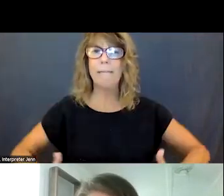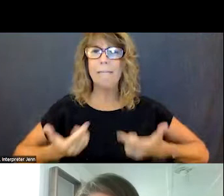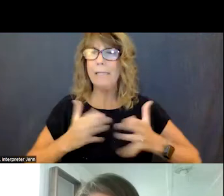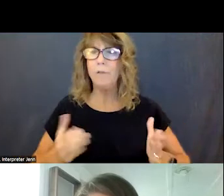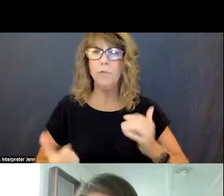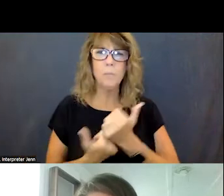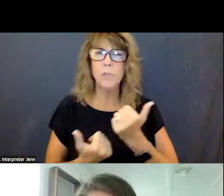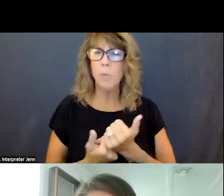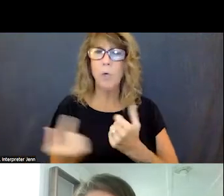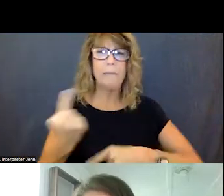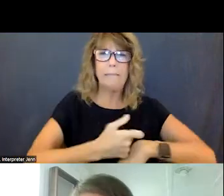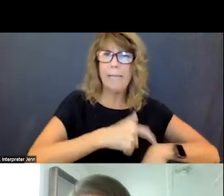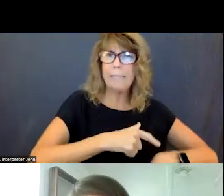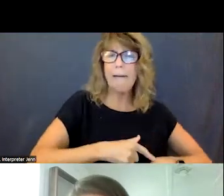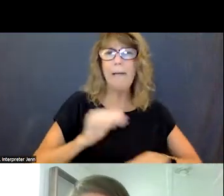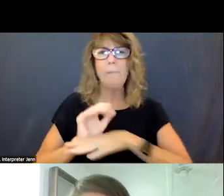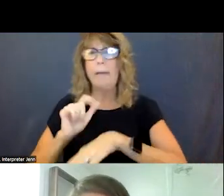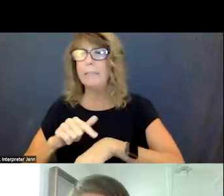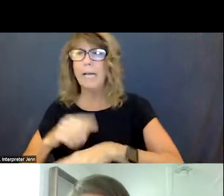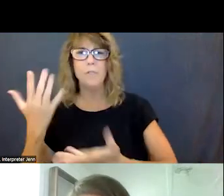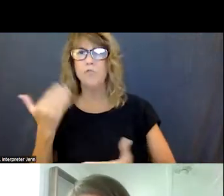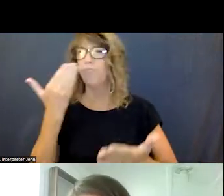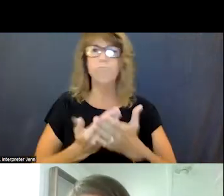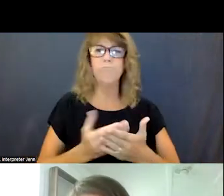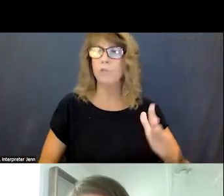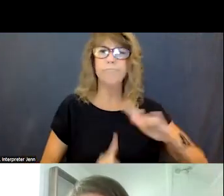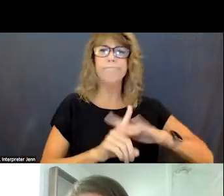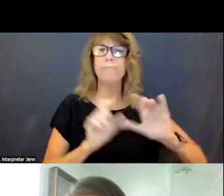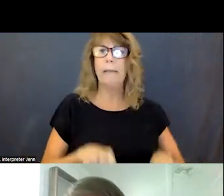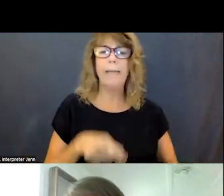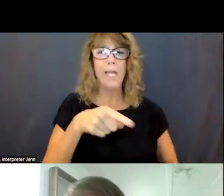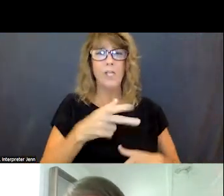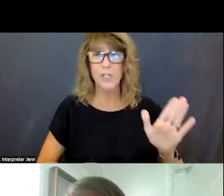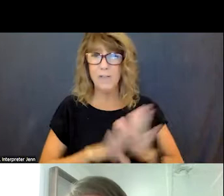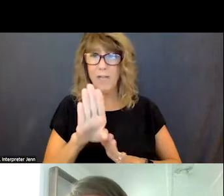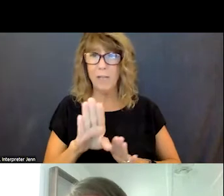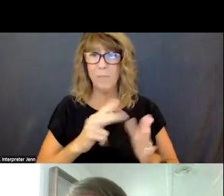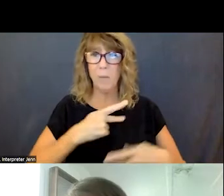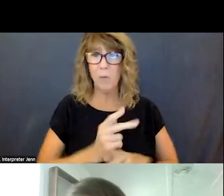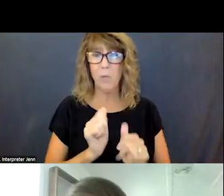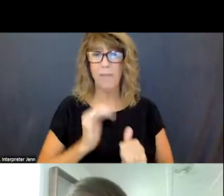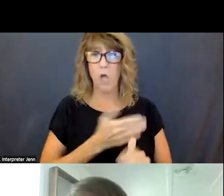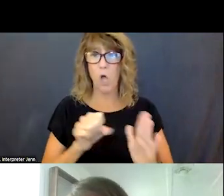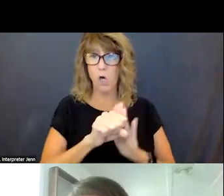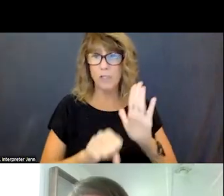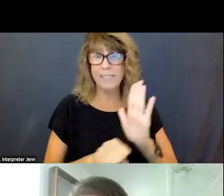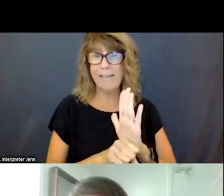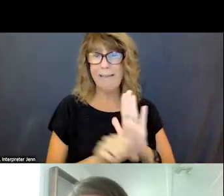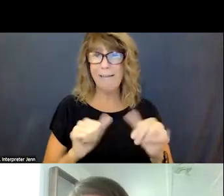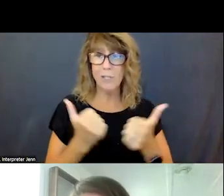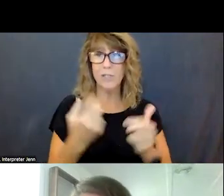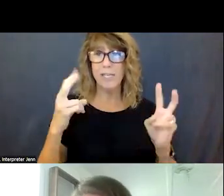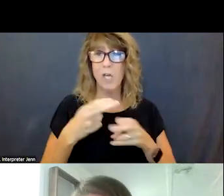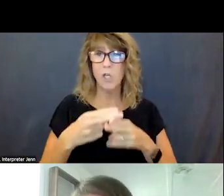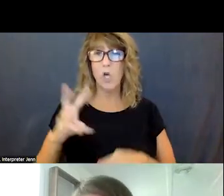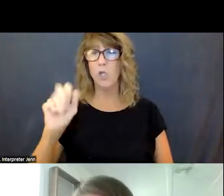in the evening for drop-in. She developed the product with our state agency for the warm lines, for the